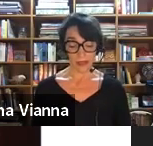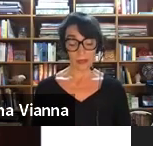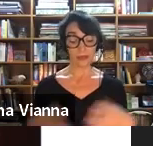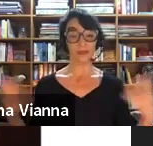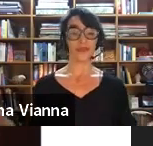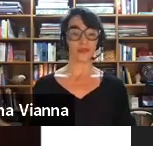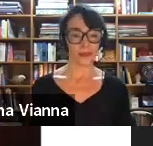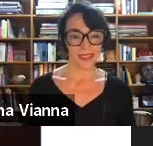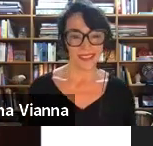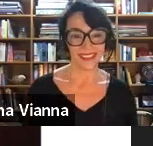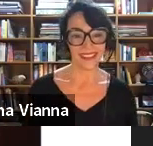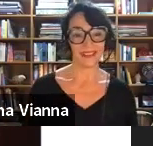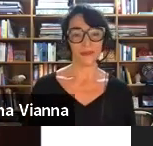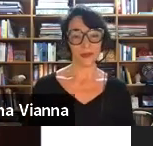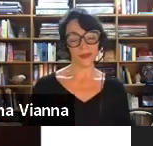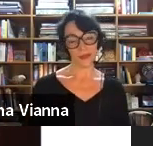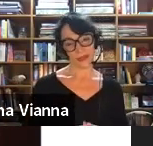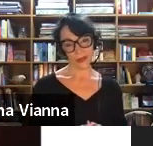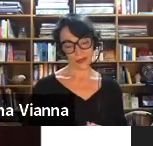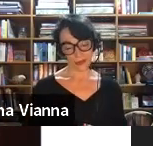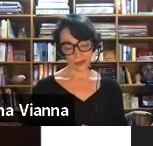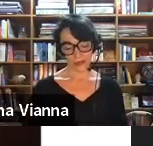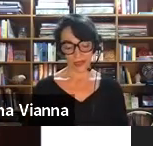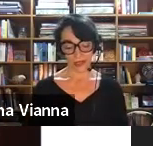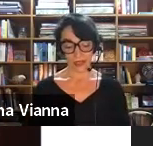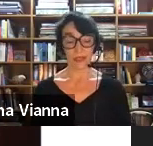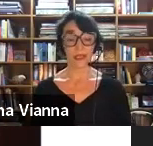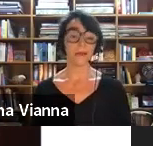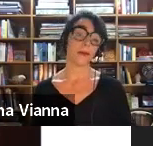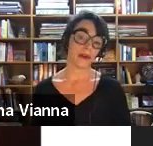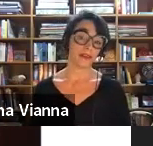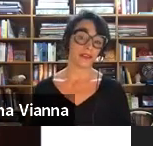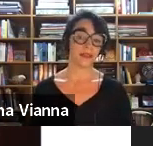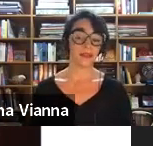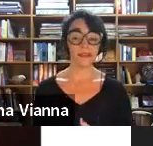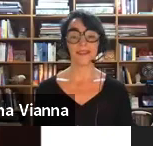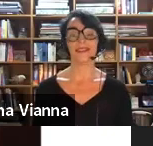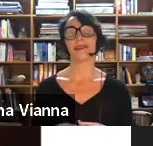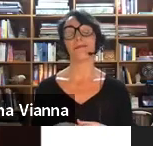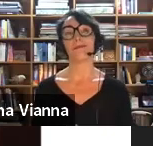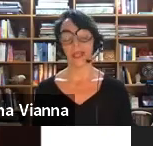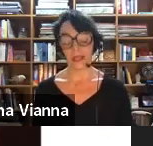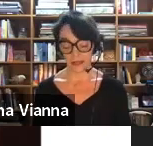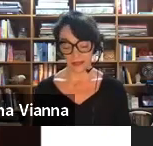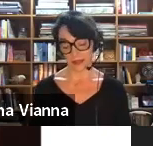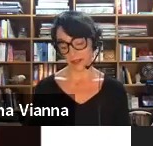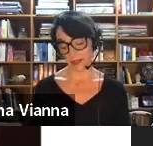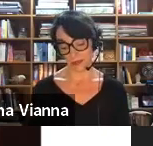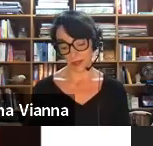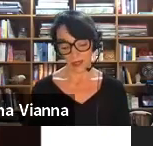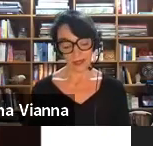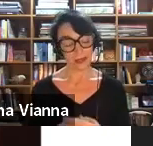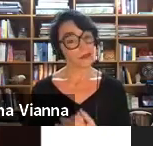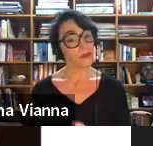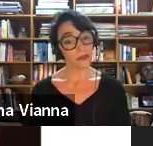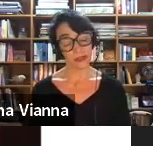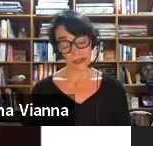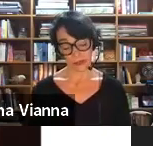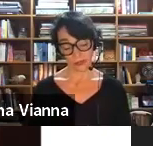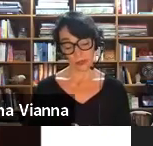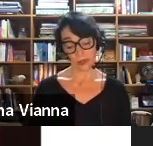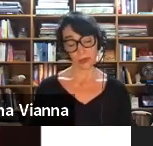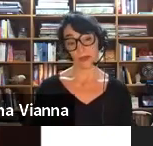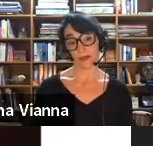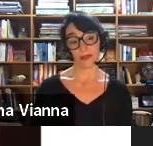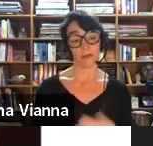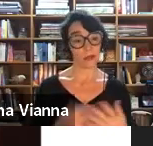the official voice of the Oscars, and I became part of this amazing team. And that's the first thing